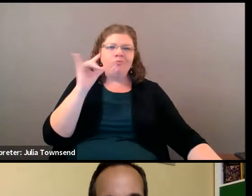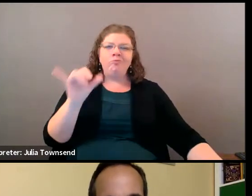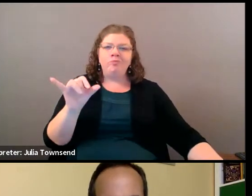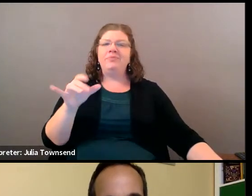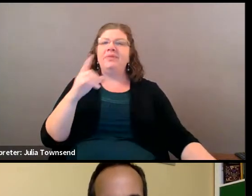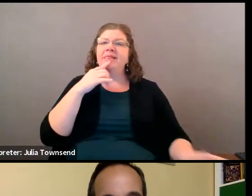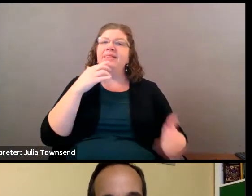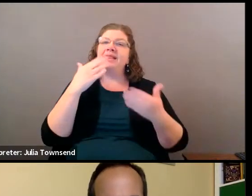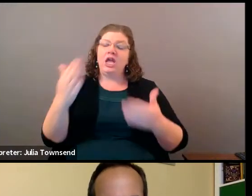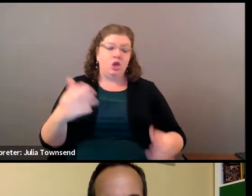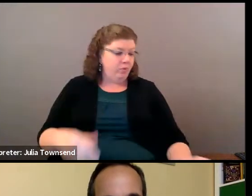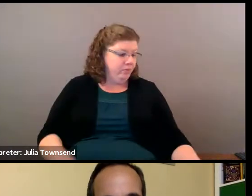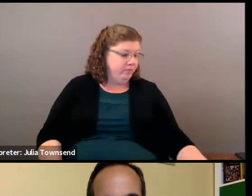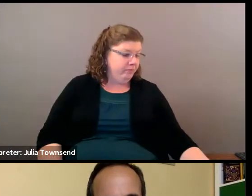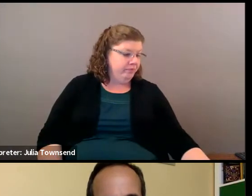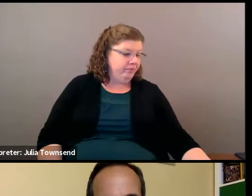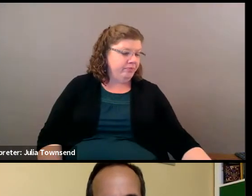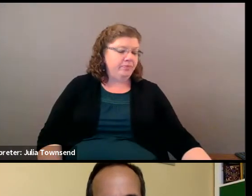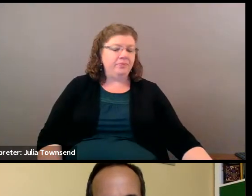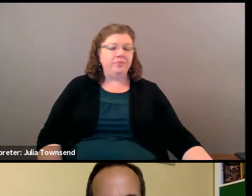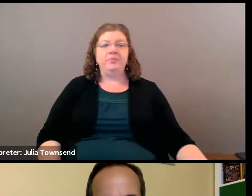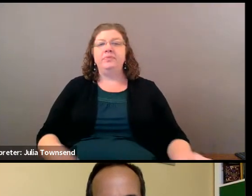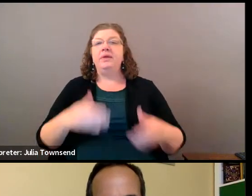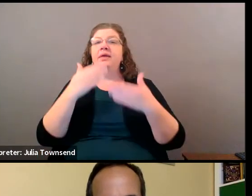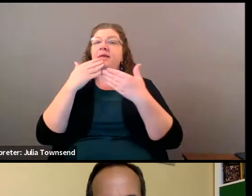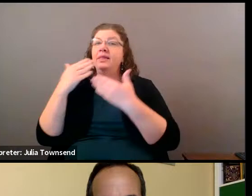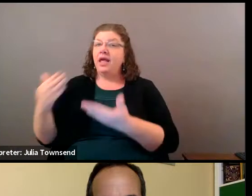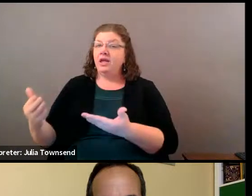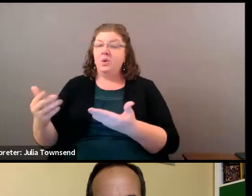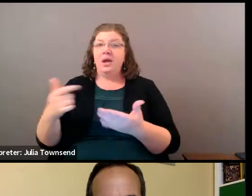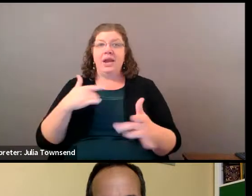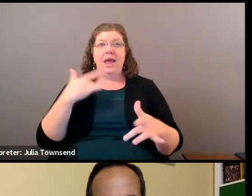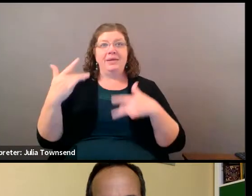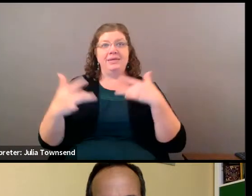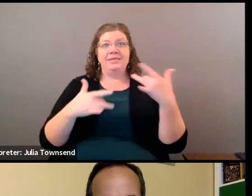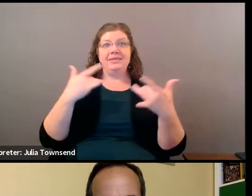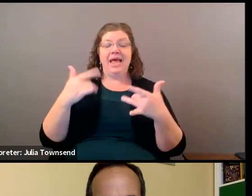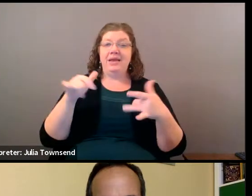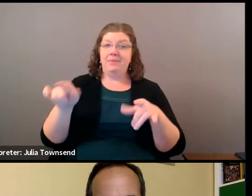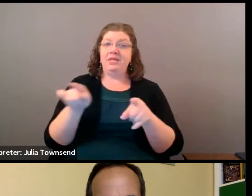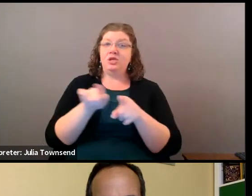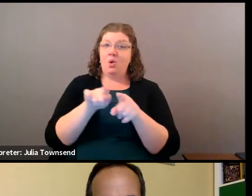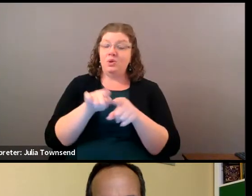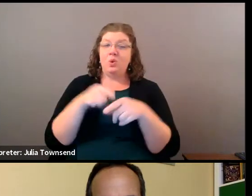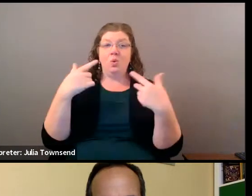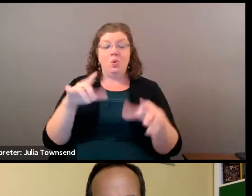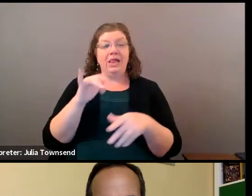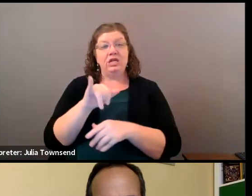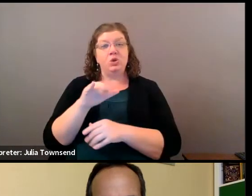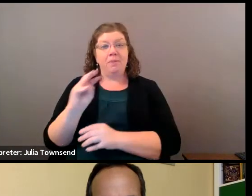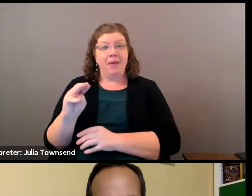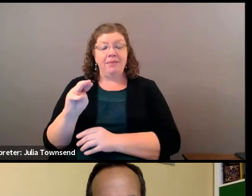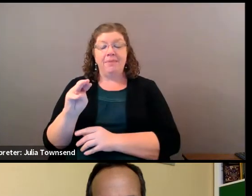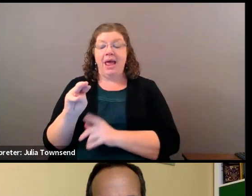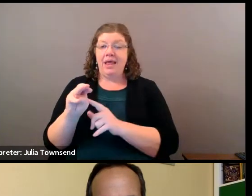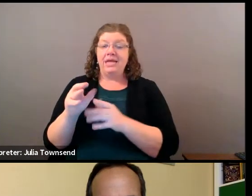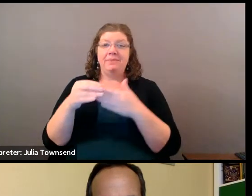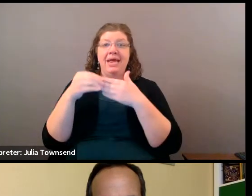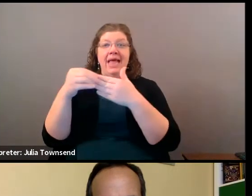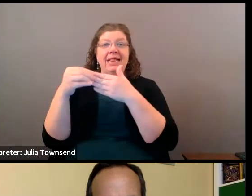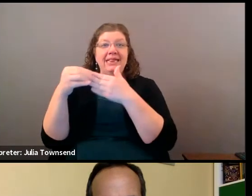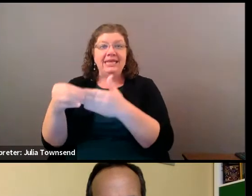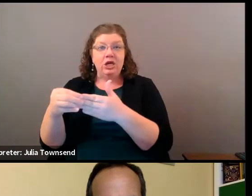you. Thank you. And I'm very excited about this also. Illustrative Mathematics has been a leader